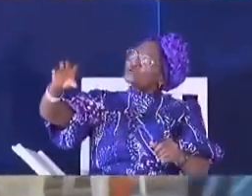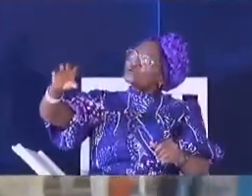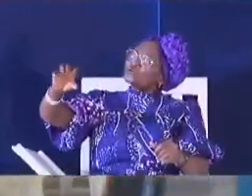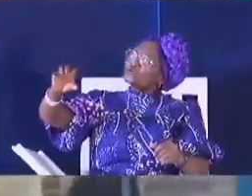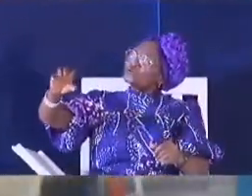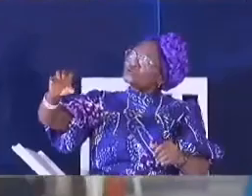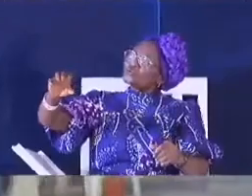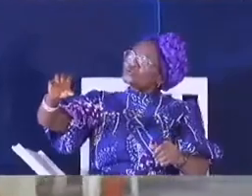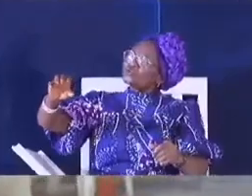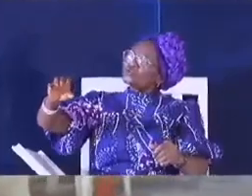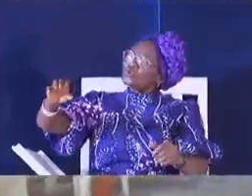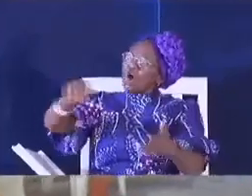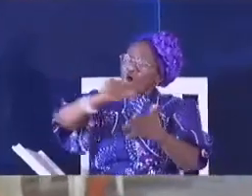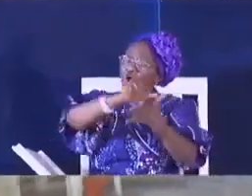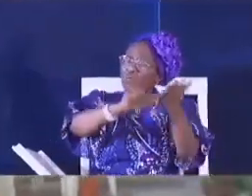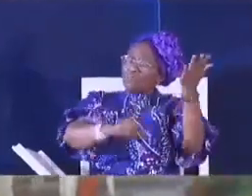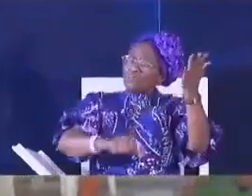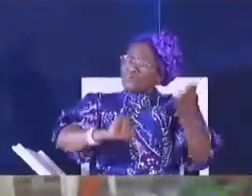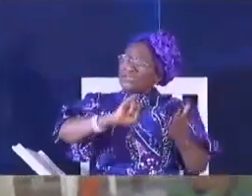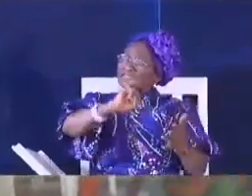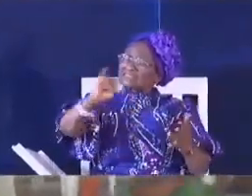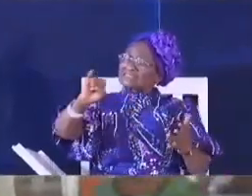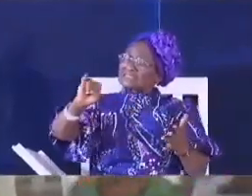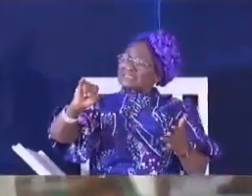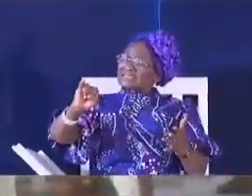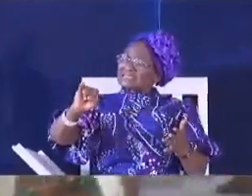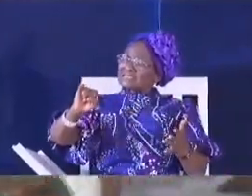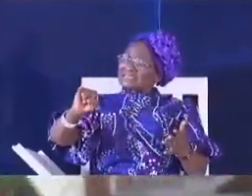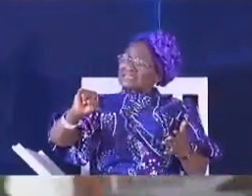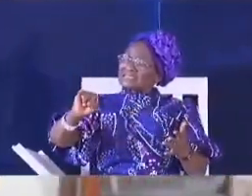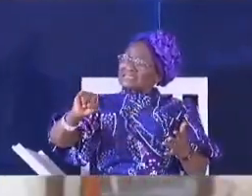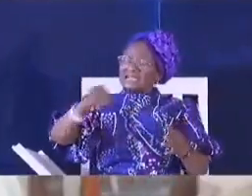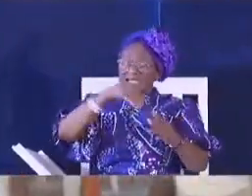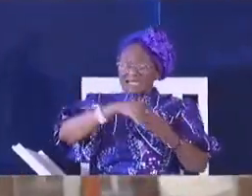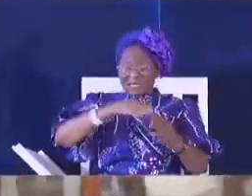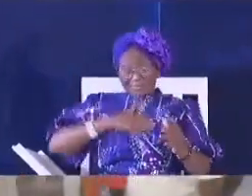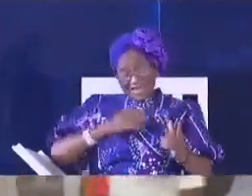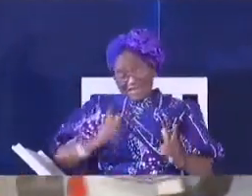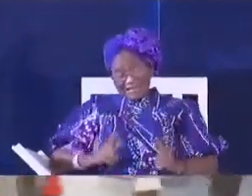operating in my life, in my family,